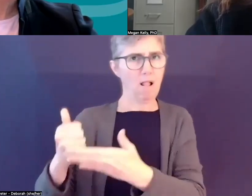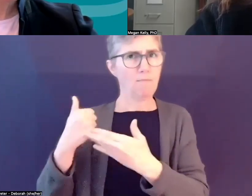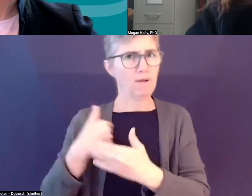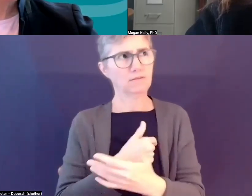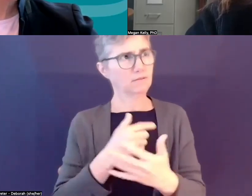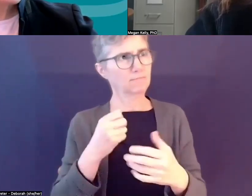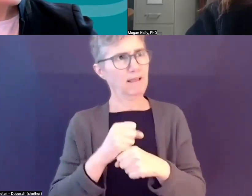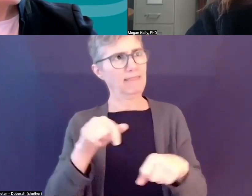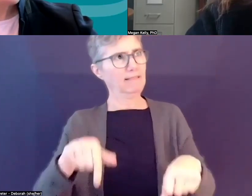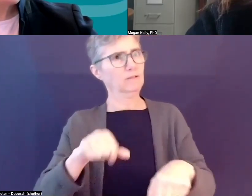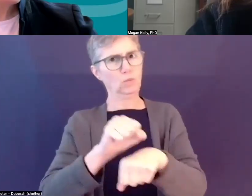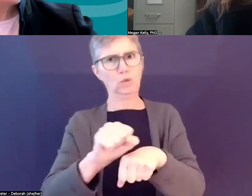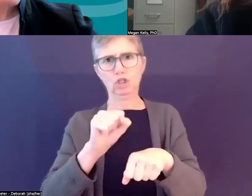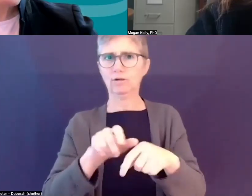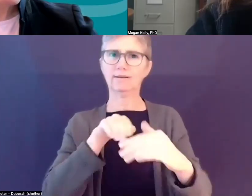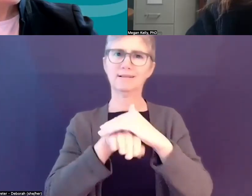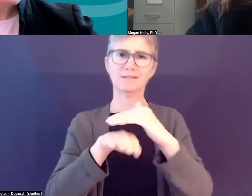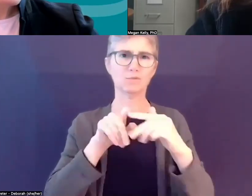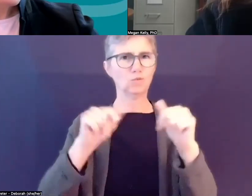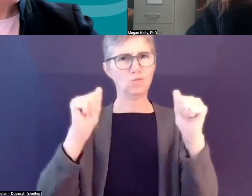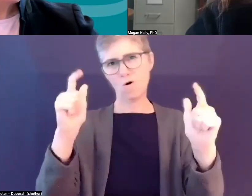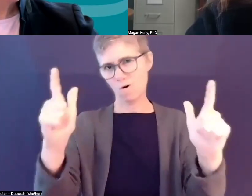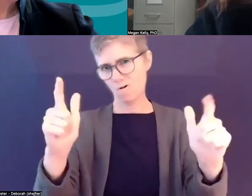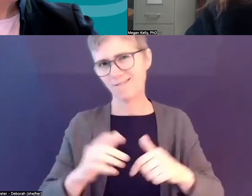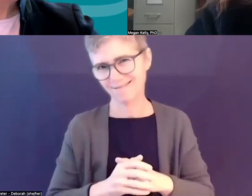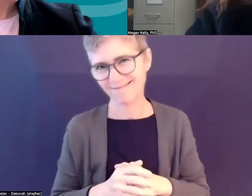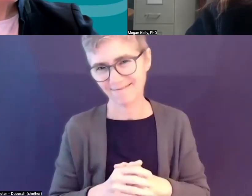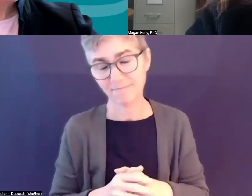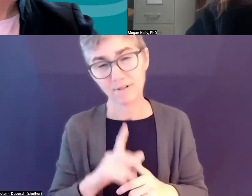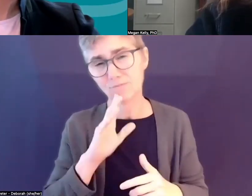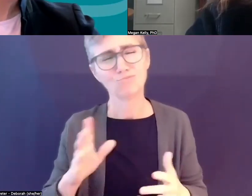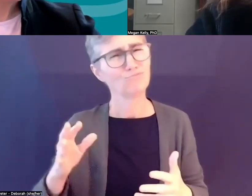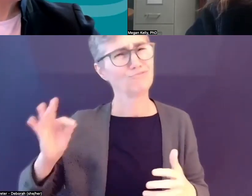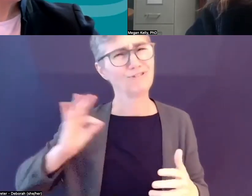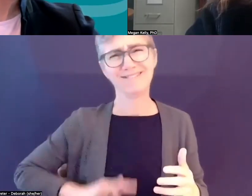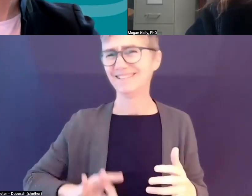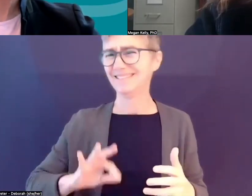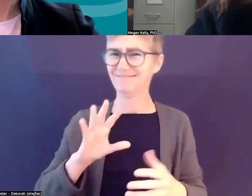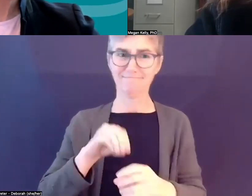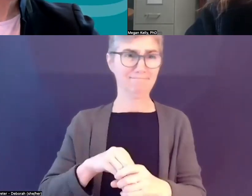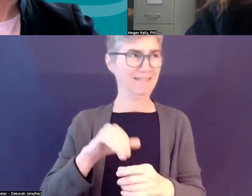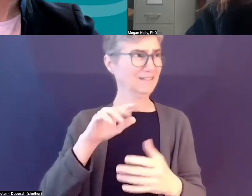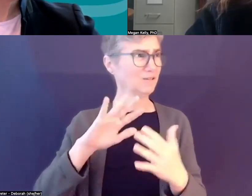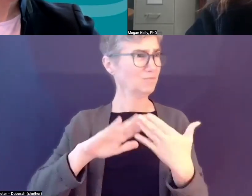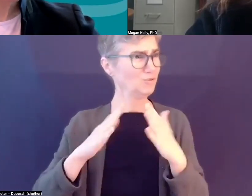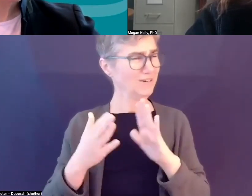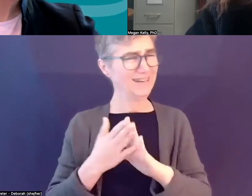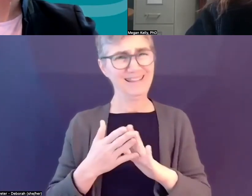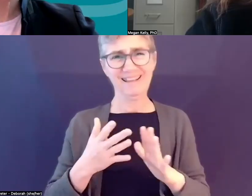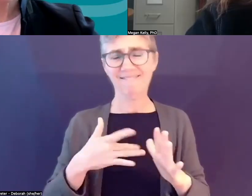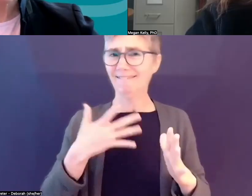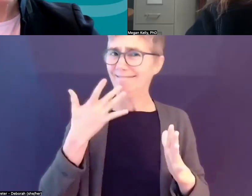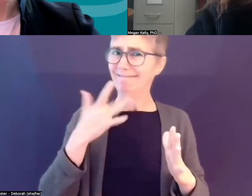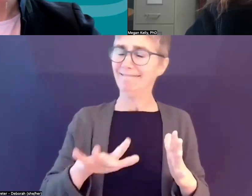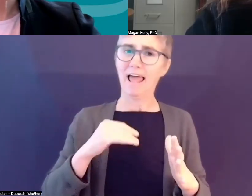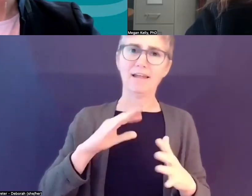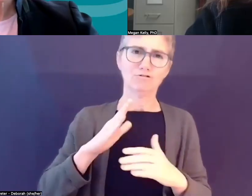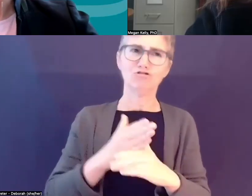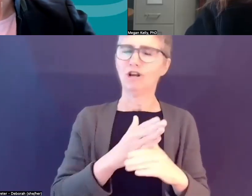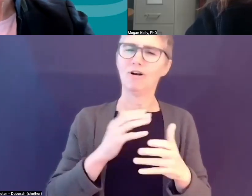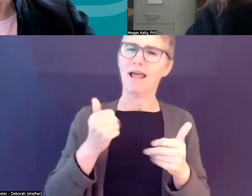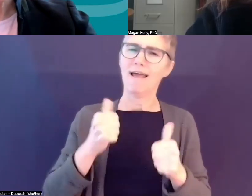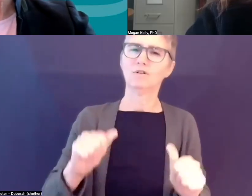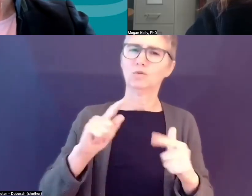work very accessible to all. It's a privilege to be part of this community and this shared effort to improve behavioral health care